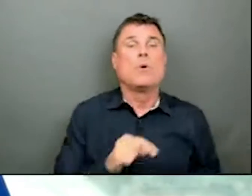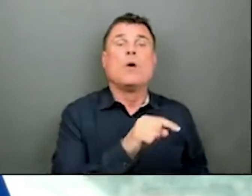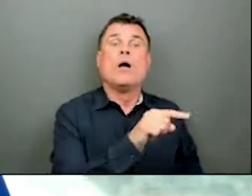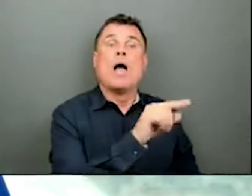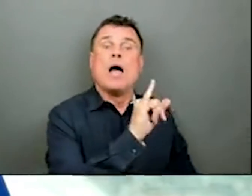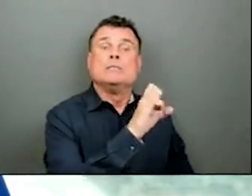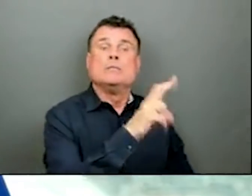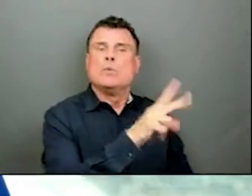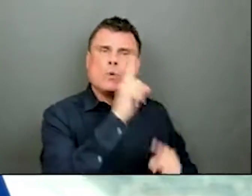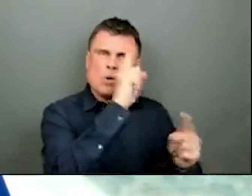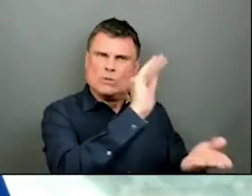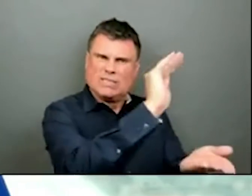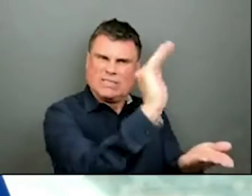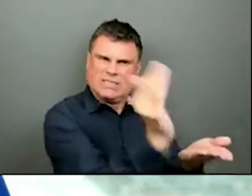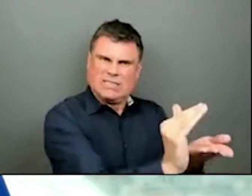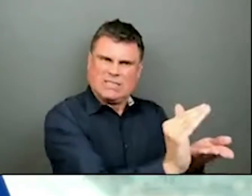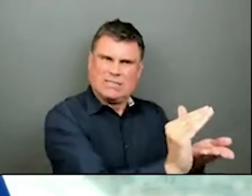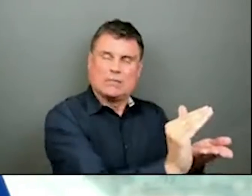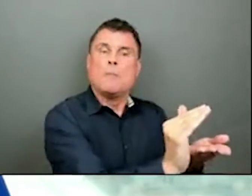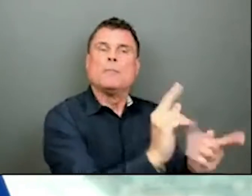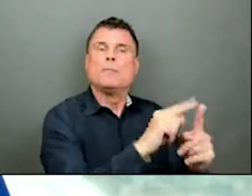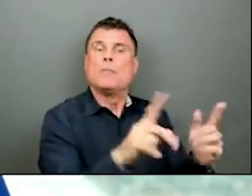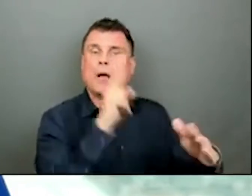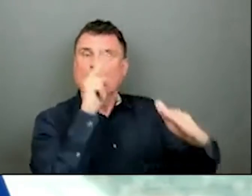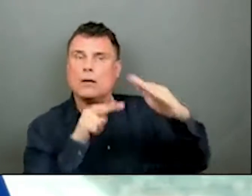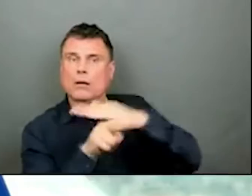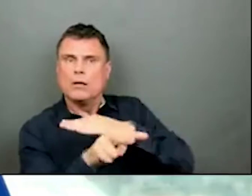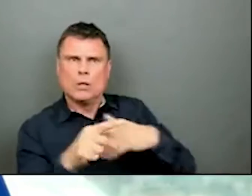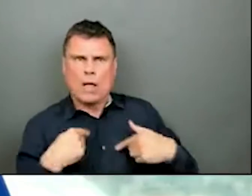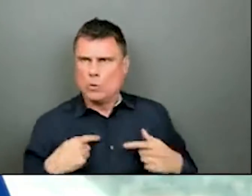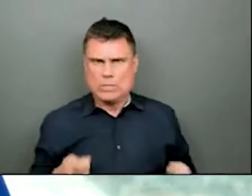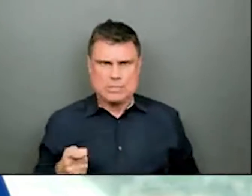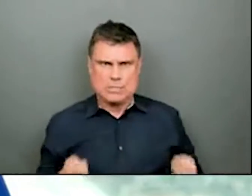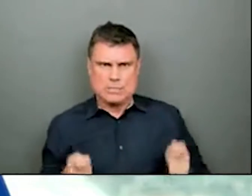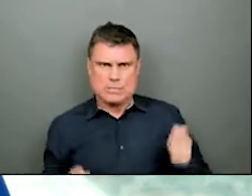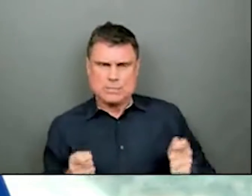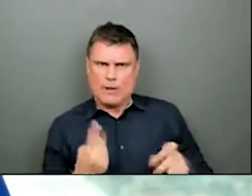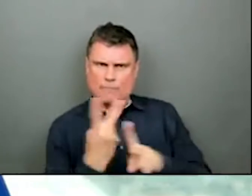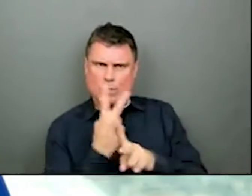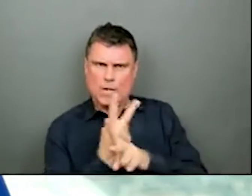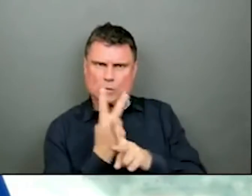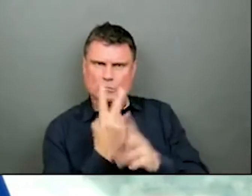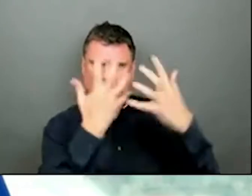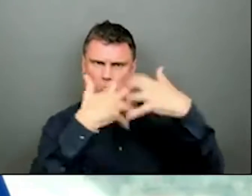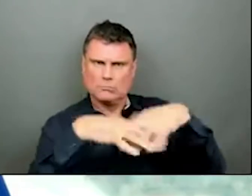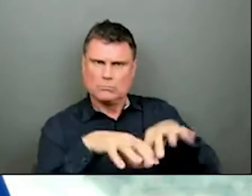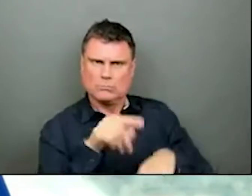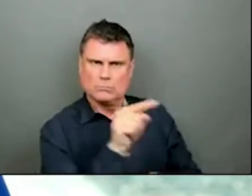that's because of the adjustments we've made. And finally, just say really quickly, Richard, that